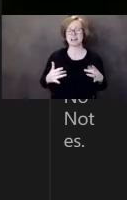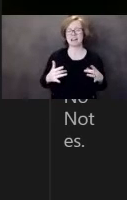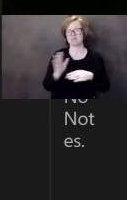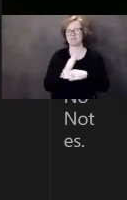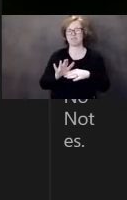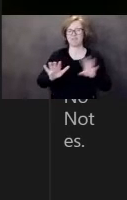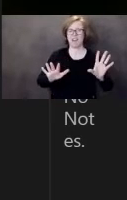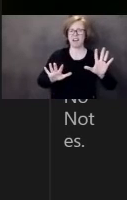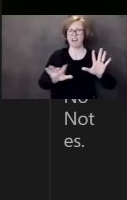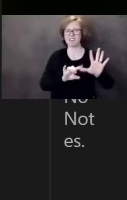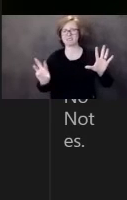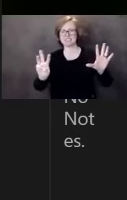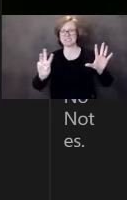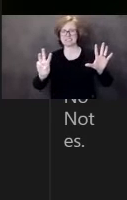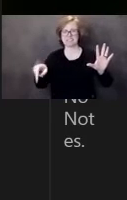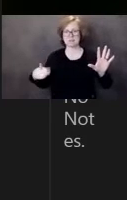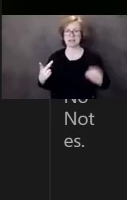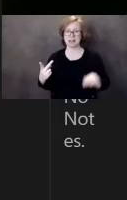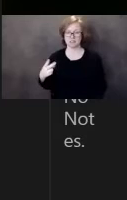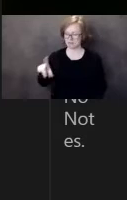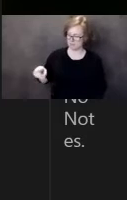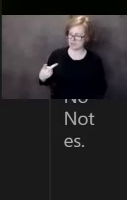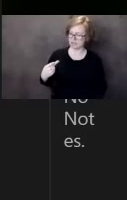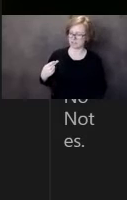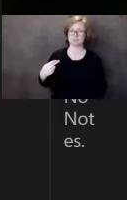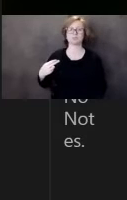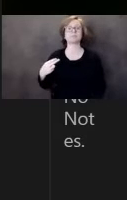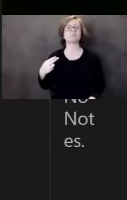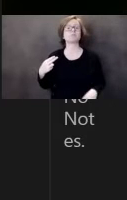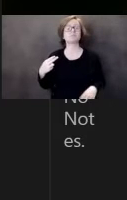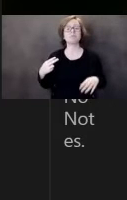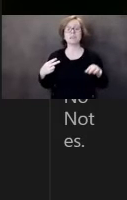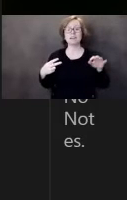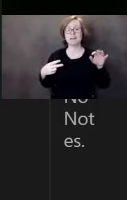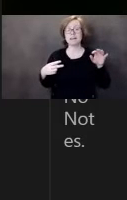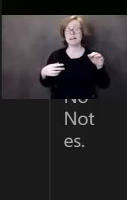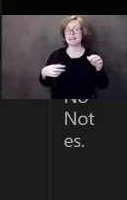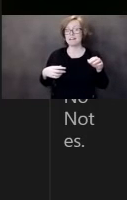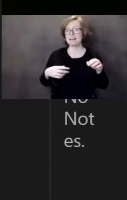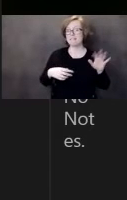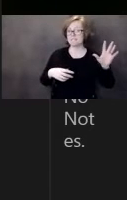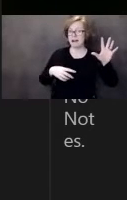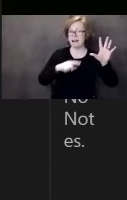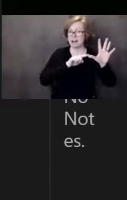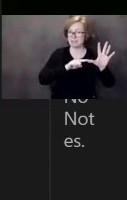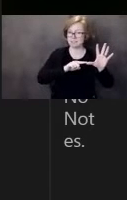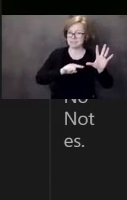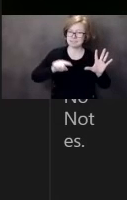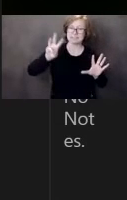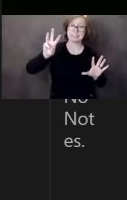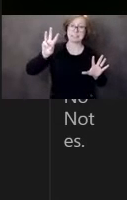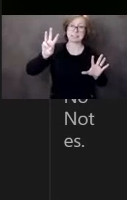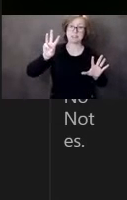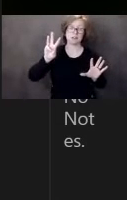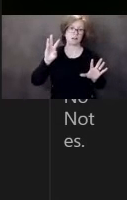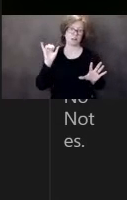The benefit of changing the pH of your soil from high 5s into mid 6s for pasture is phenomenal. So a